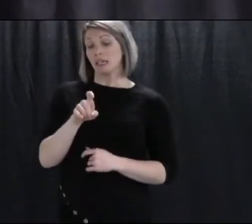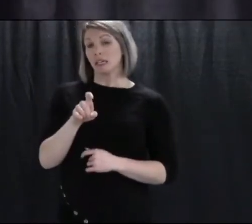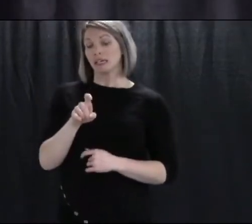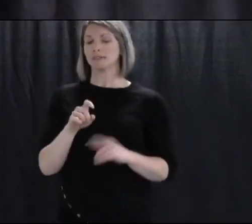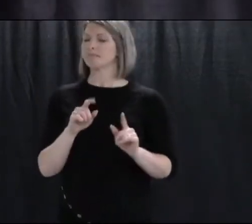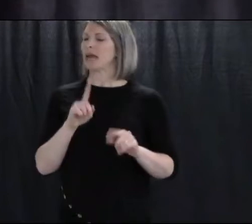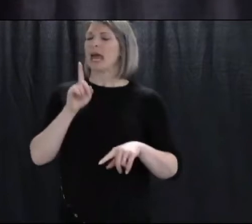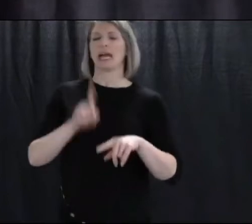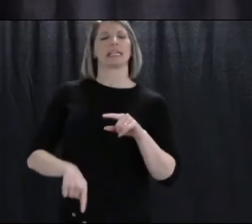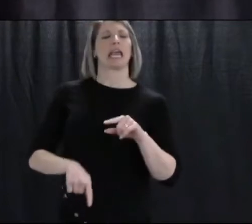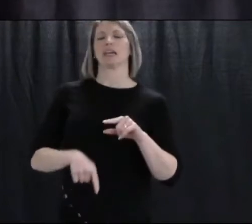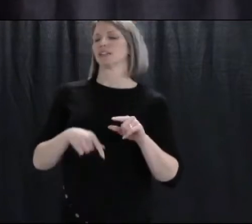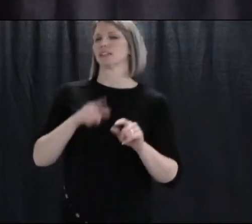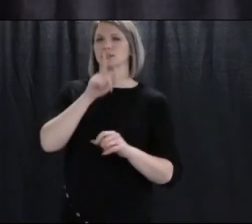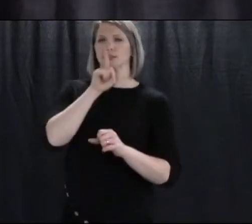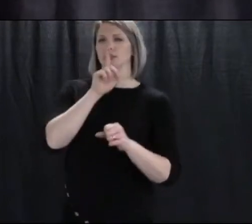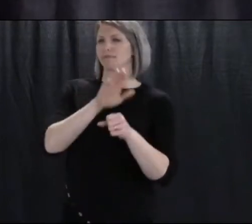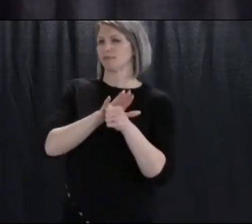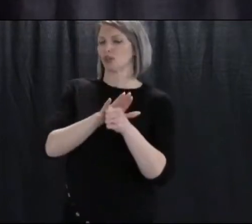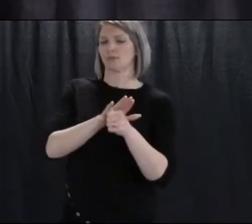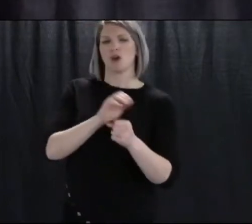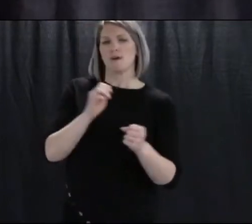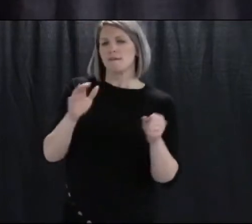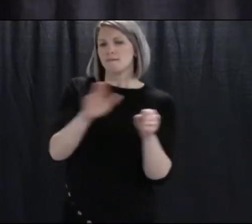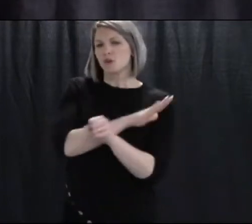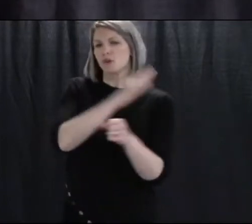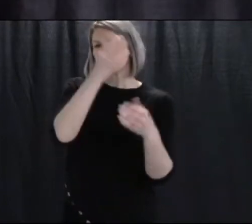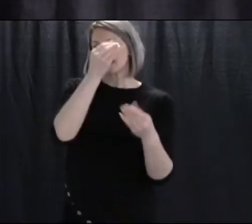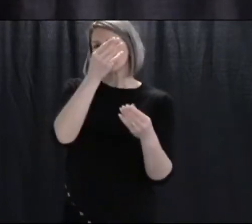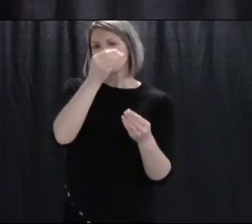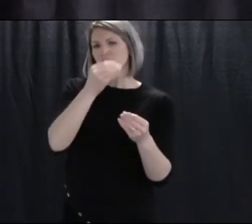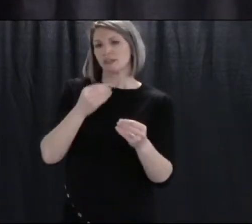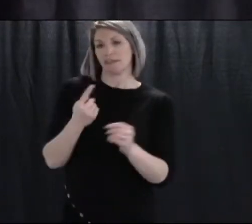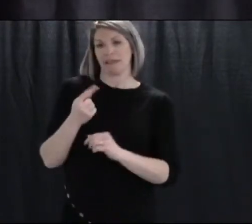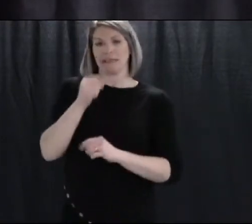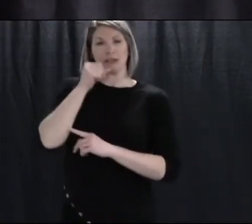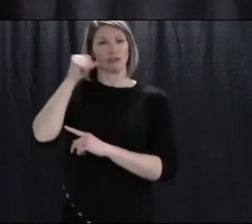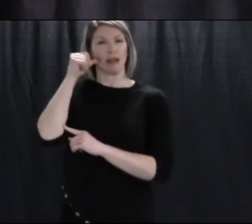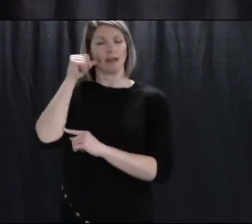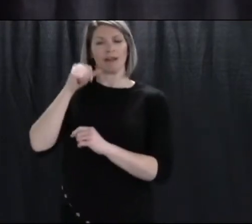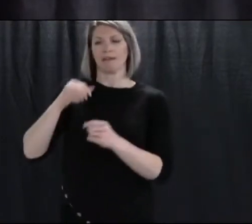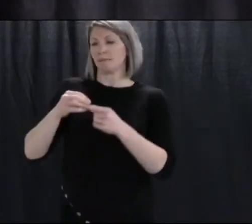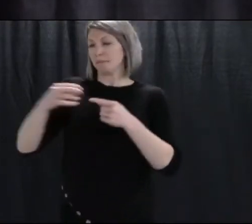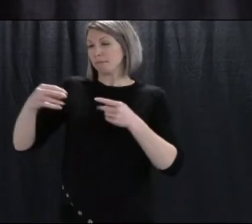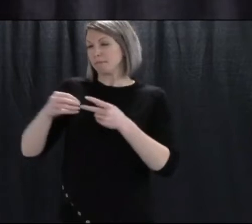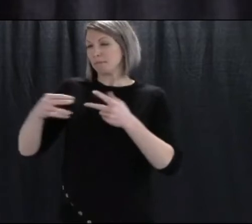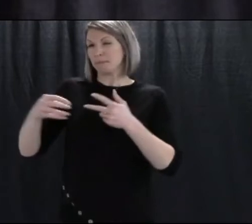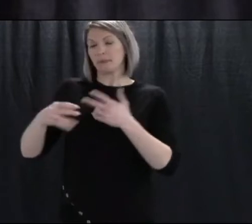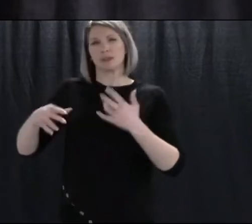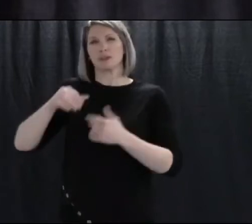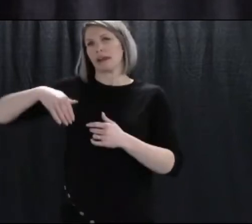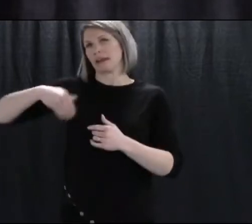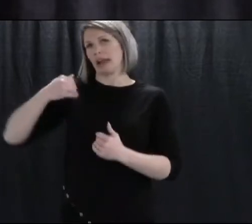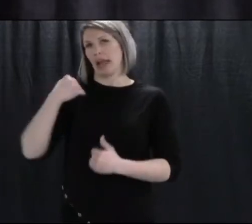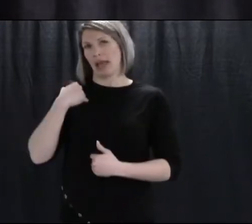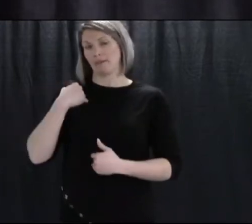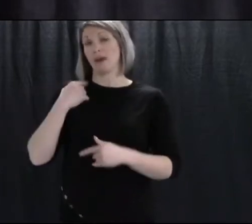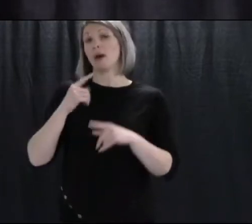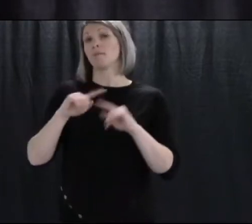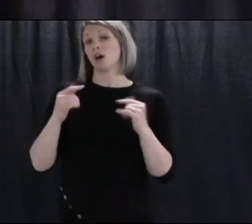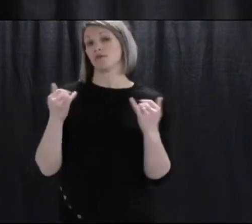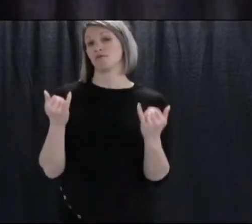have all of the information from the cases of the last 24 hours. But the up until this